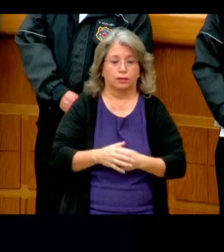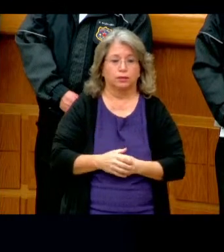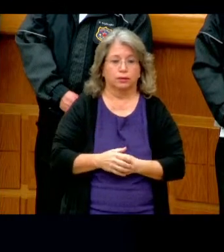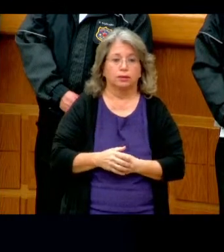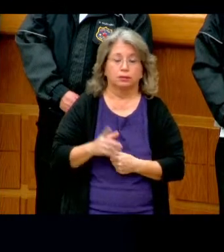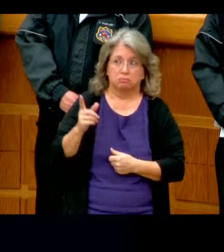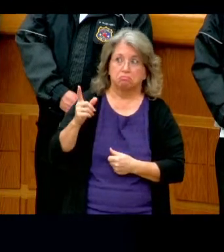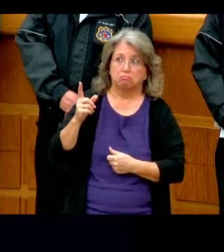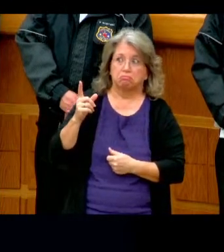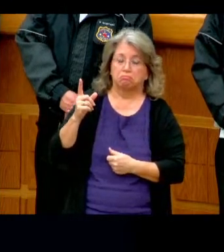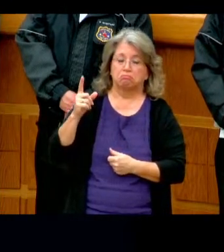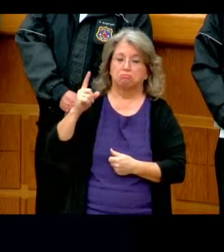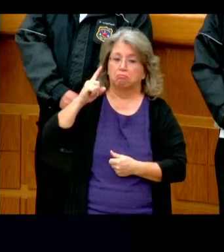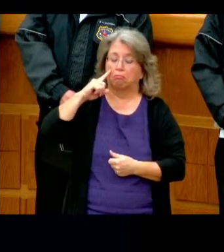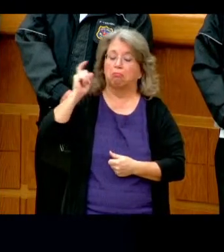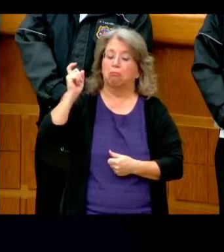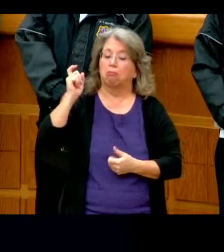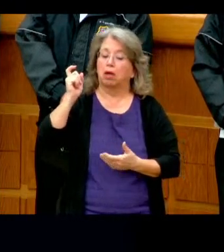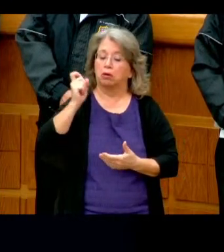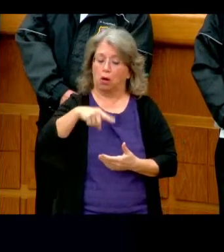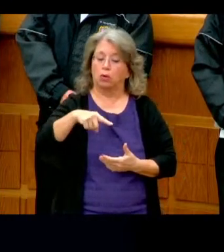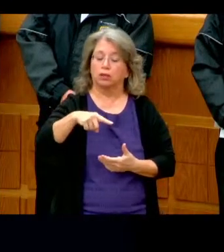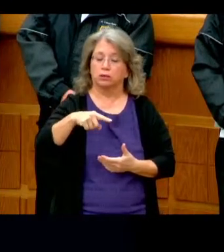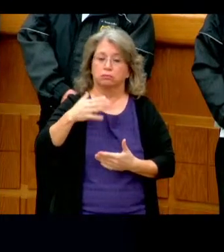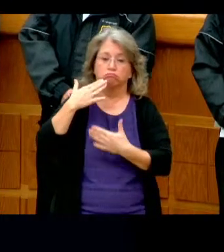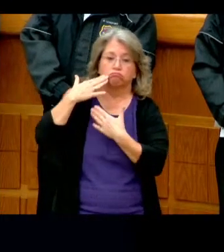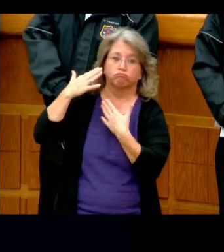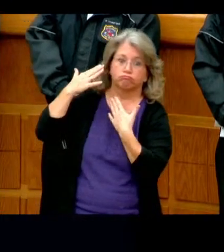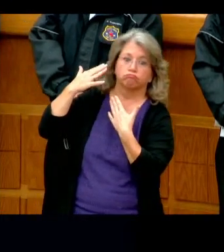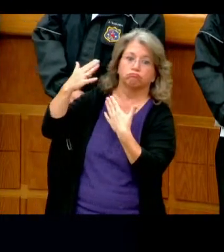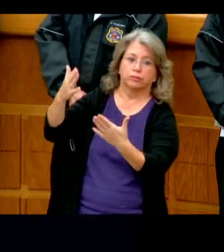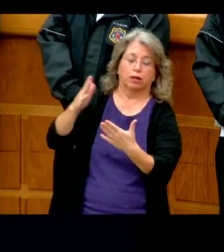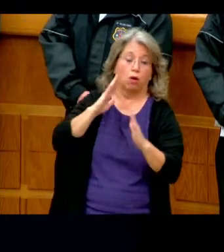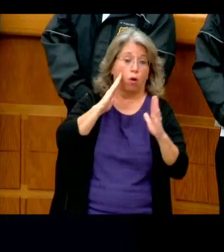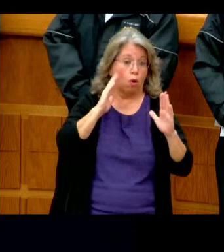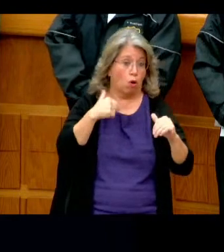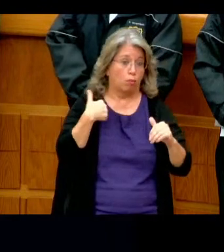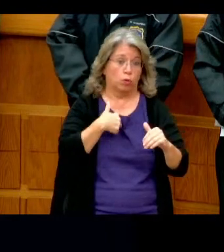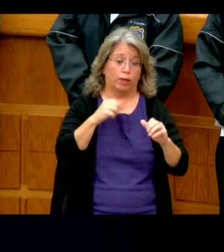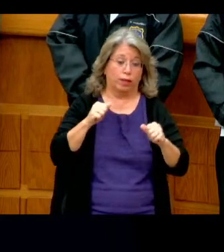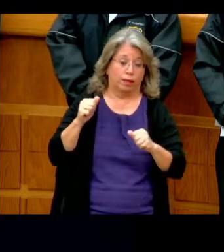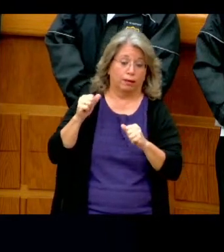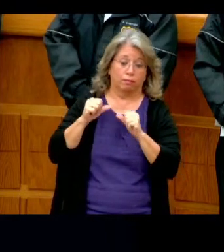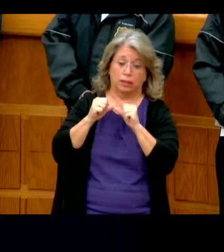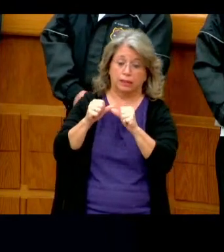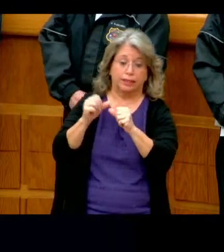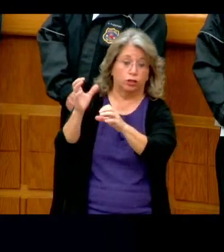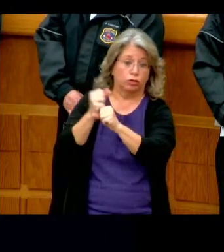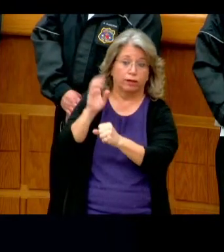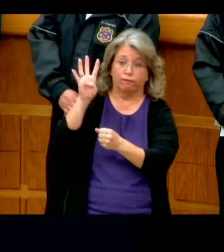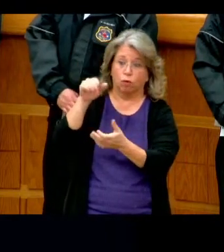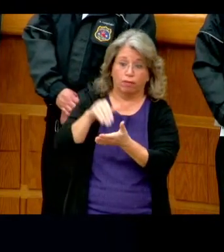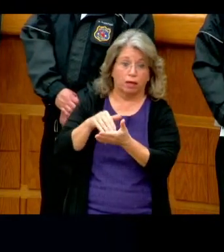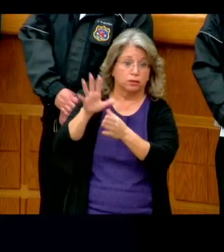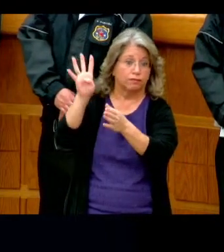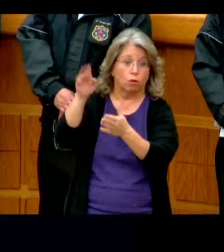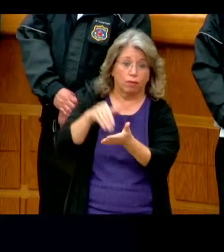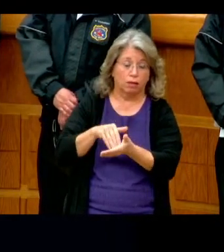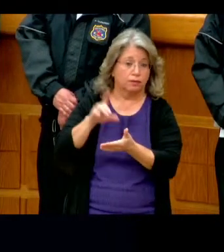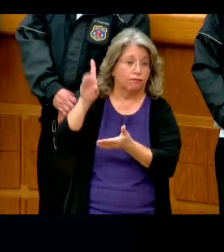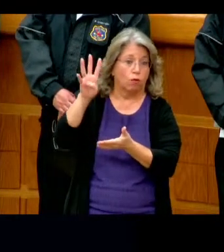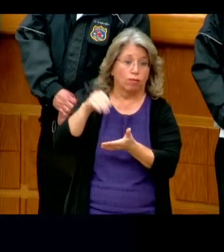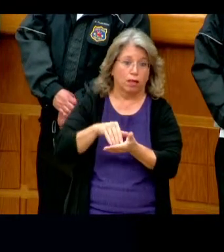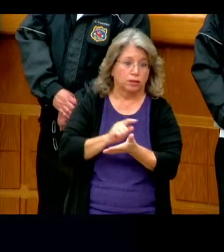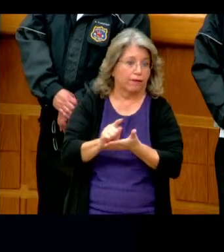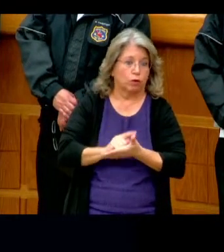they've acknowledged that. We're grateful for it, and we're hoping that we continue to get 4,000 doses for the following weeks as well. I